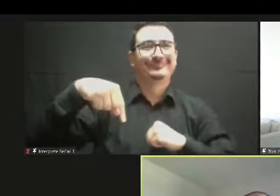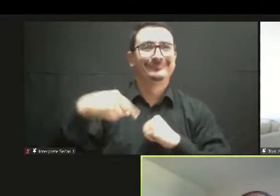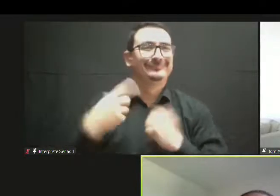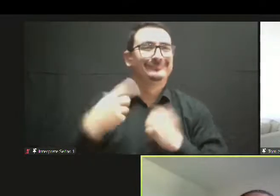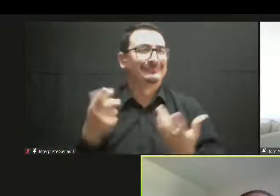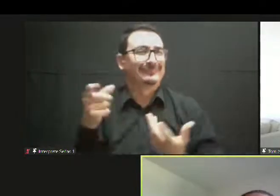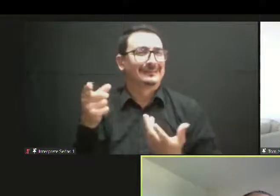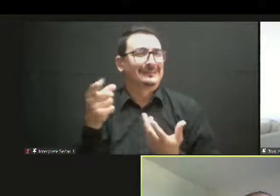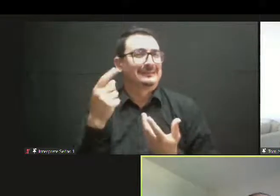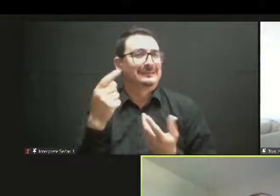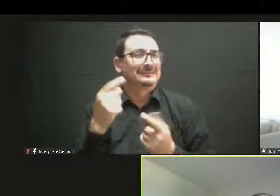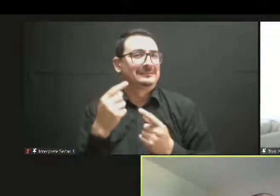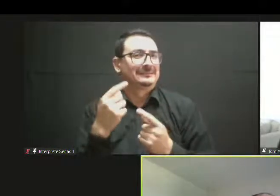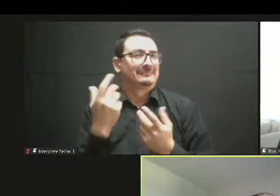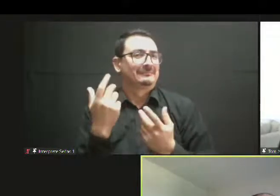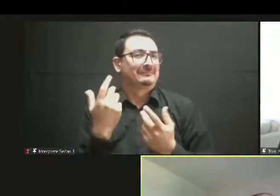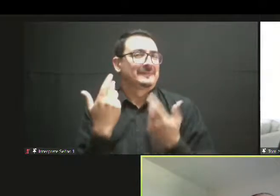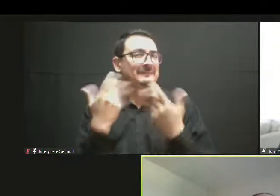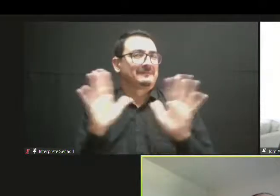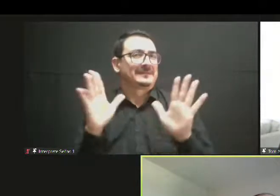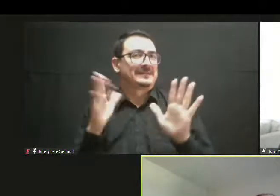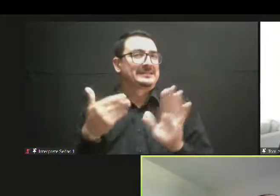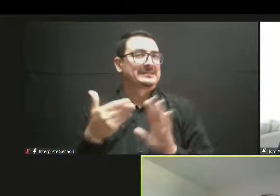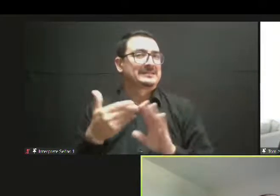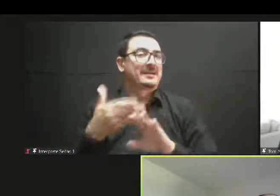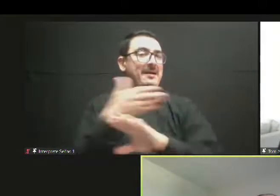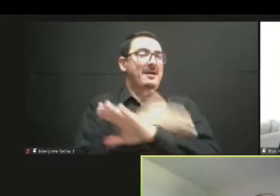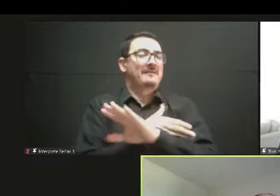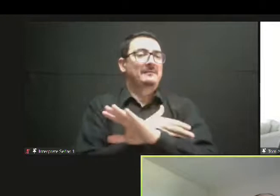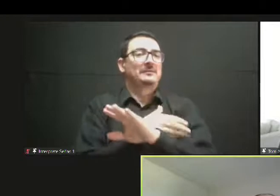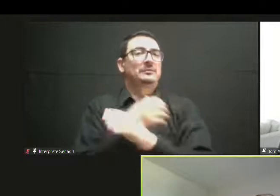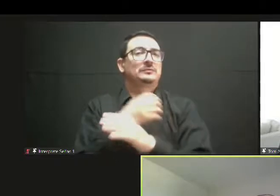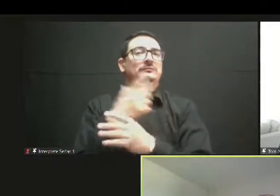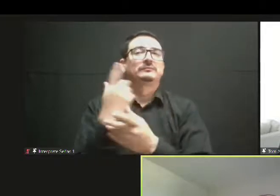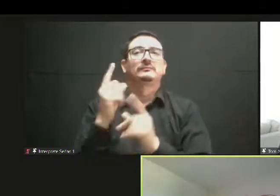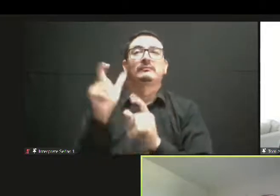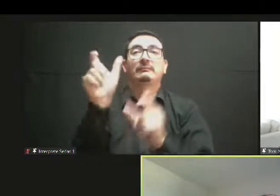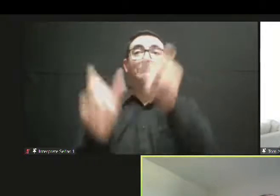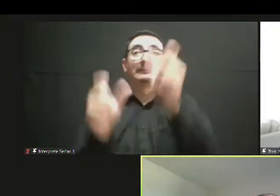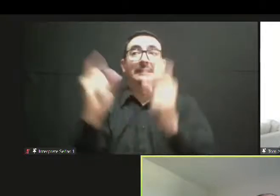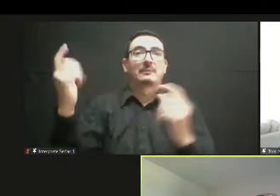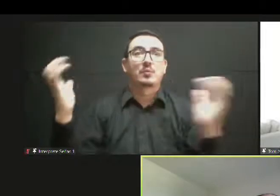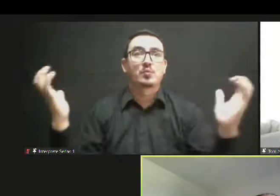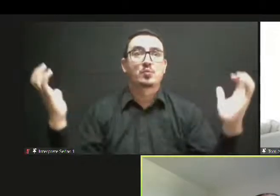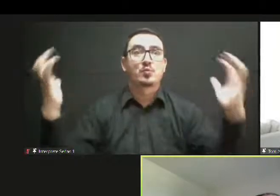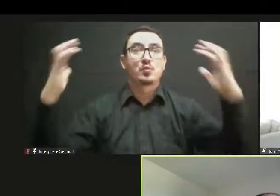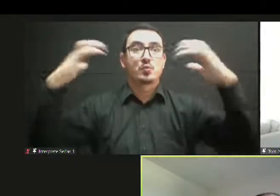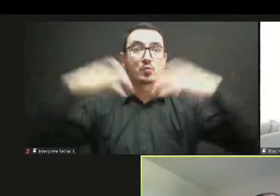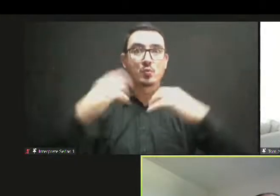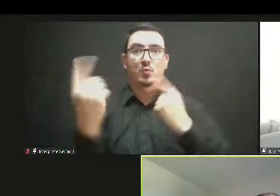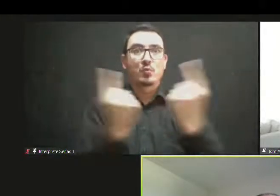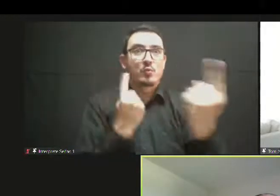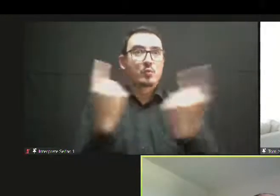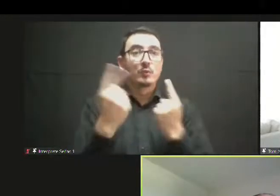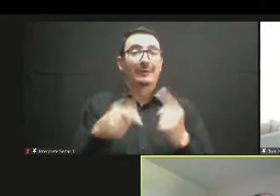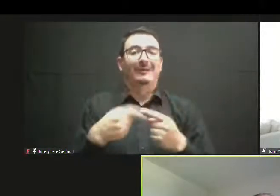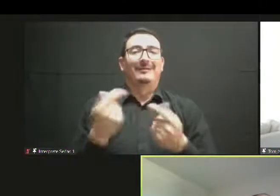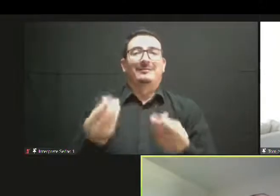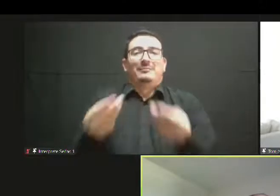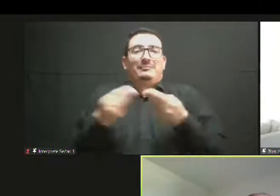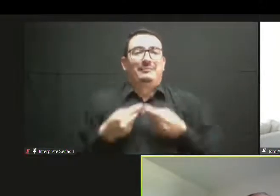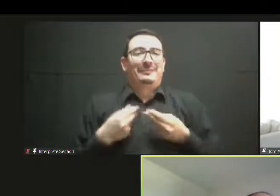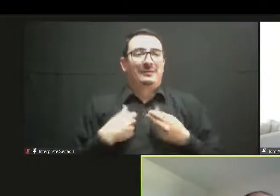no longer have. And now we are pretty much in the face of companies growing significantly